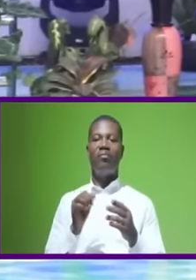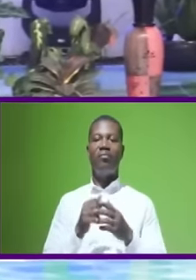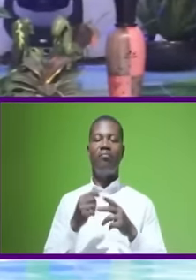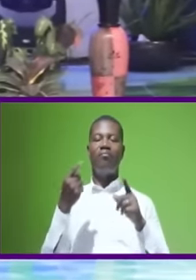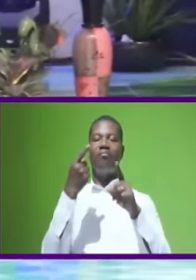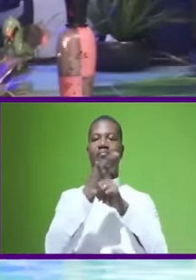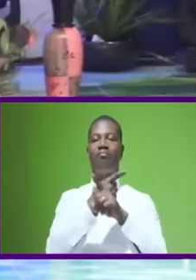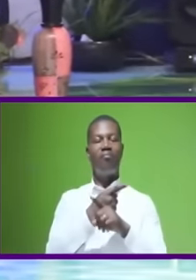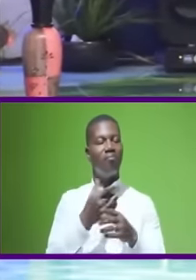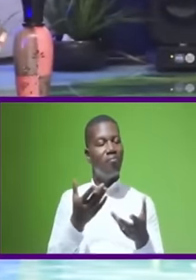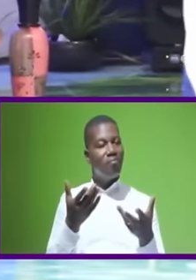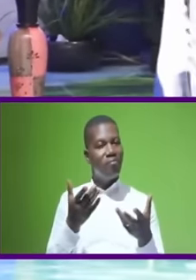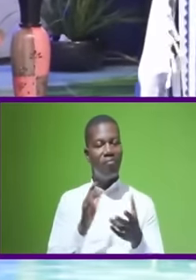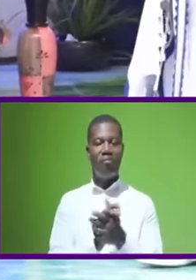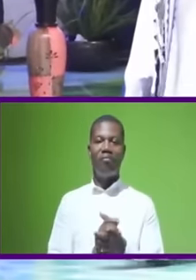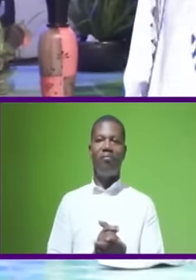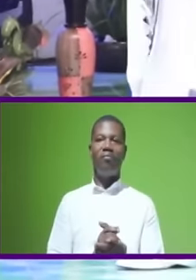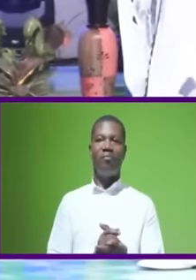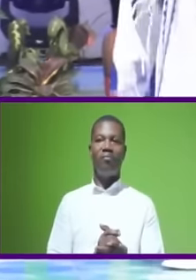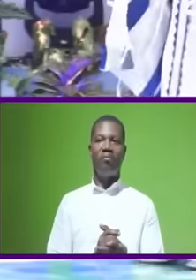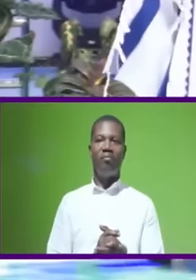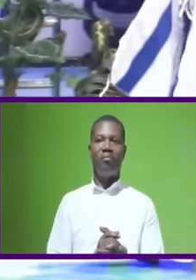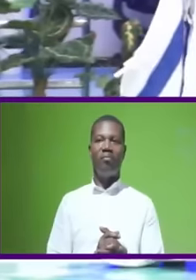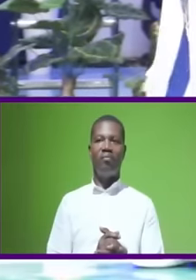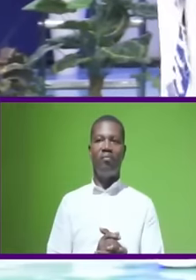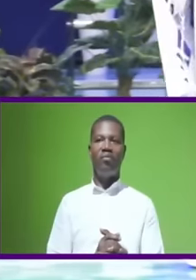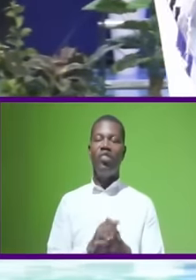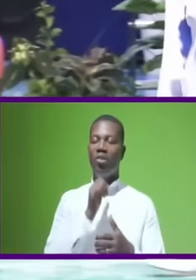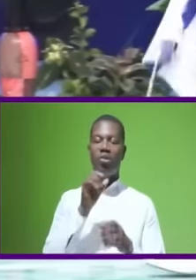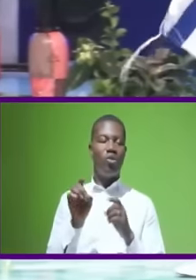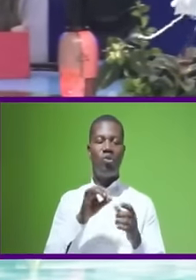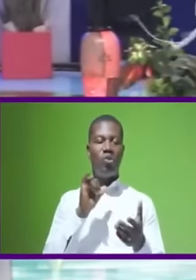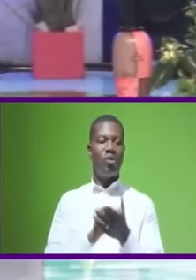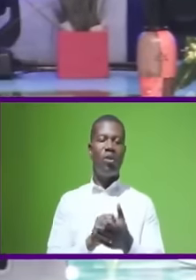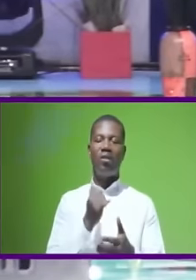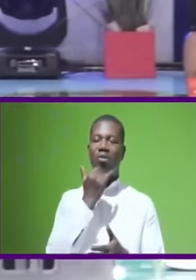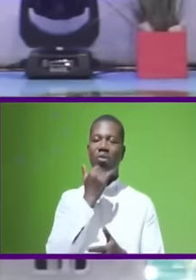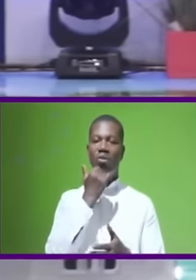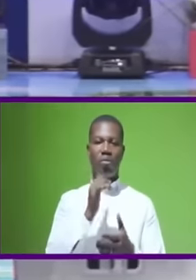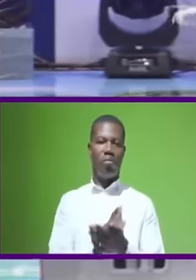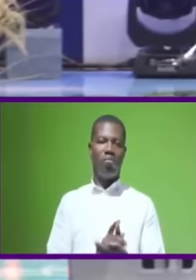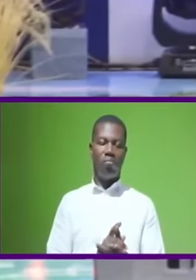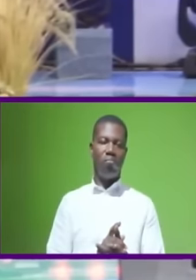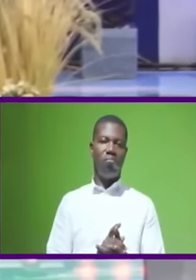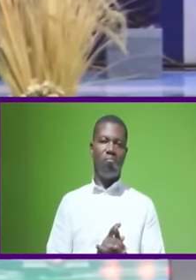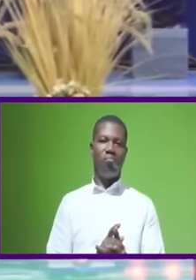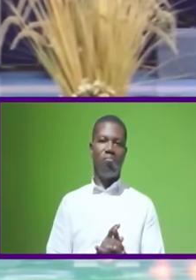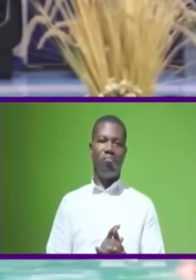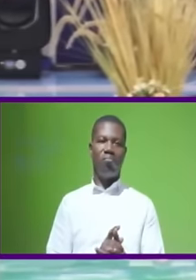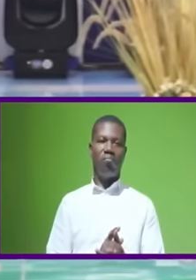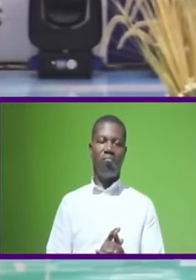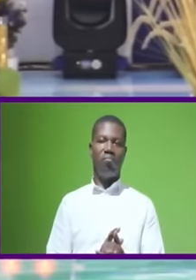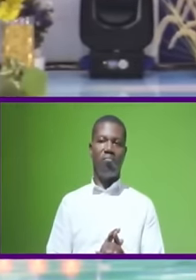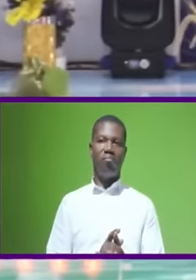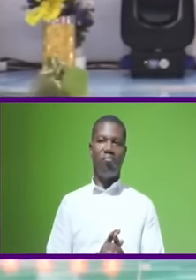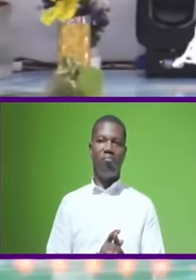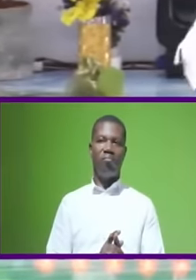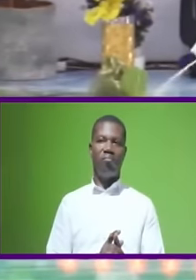Again, diversion, no. What kind of diversion is this? And distraction is this. We don't do things in that way.